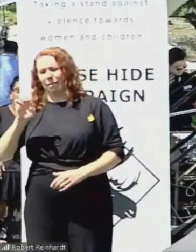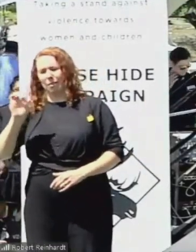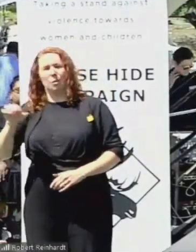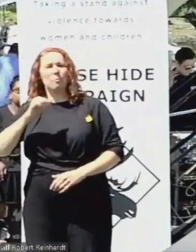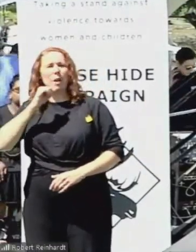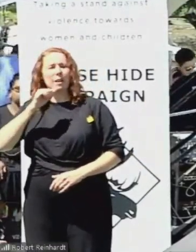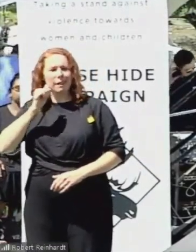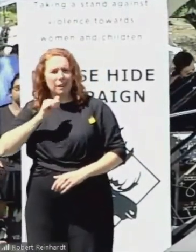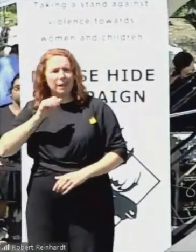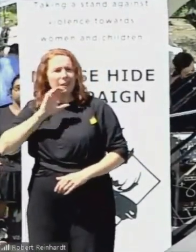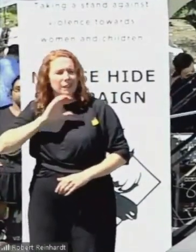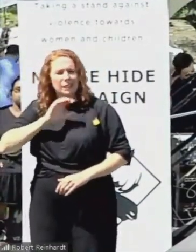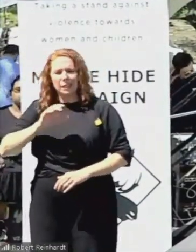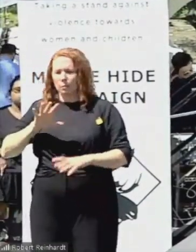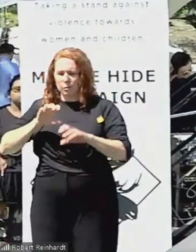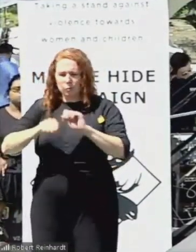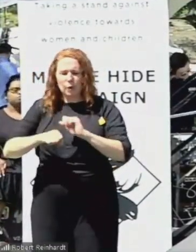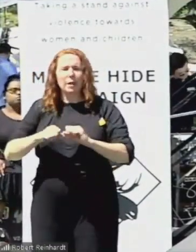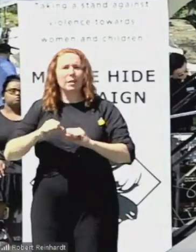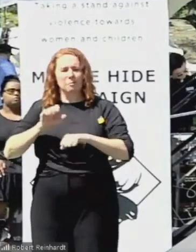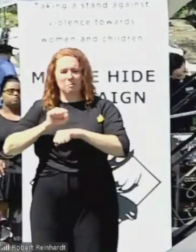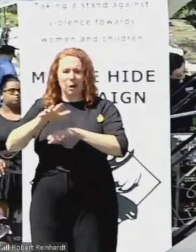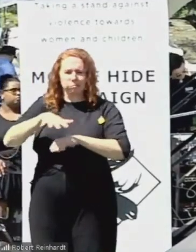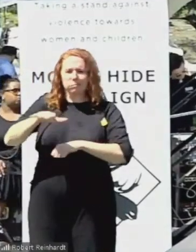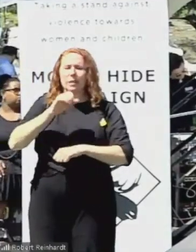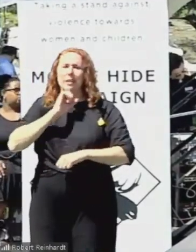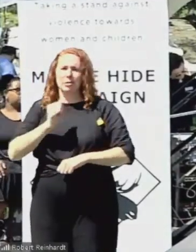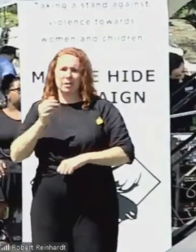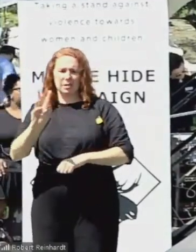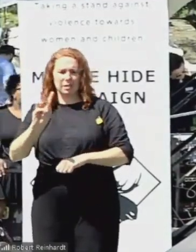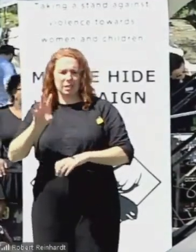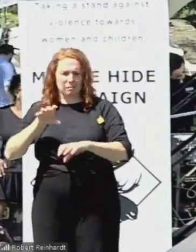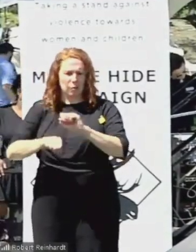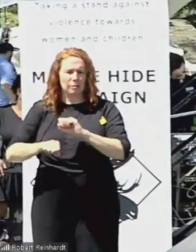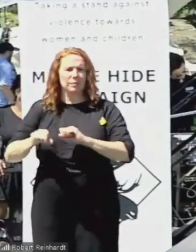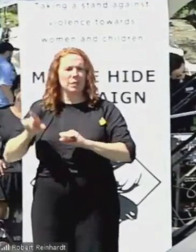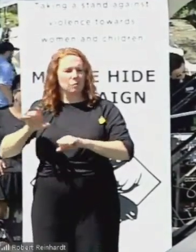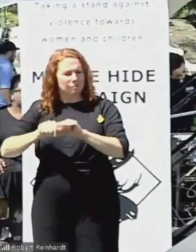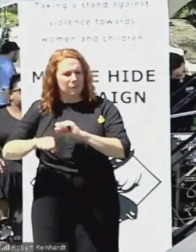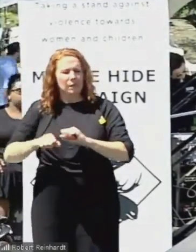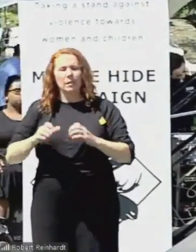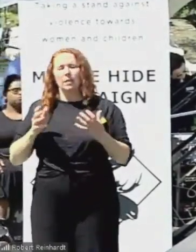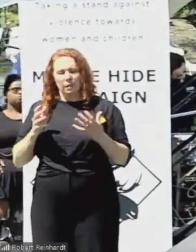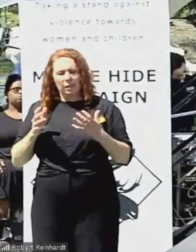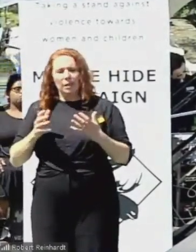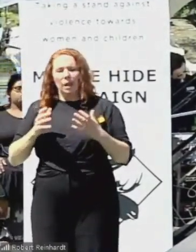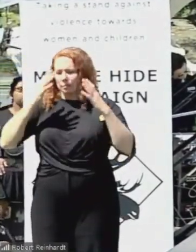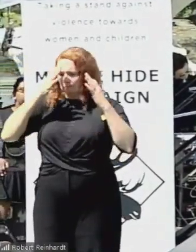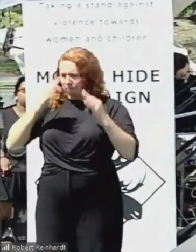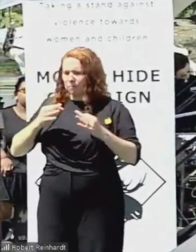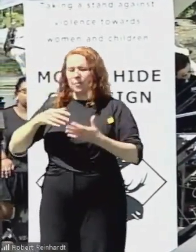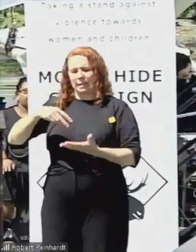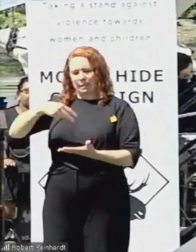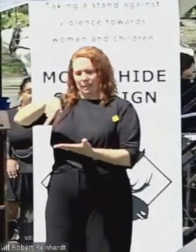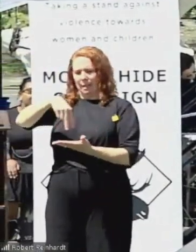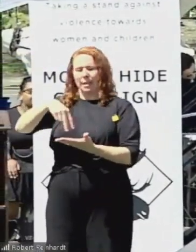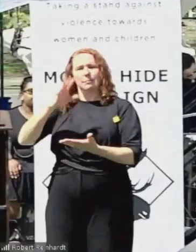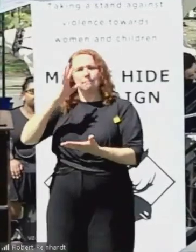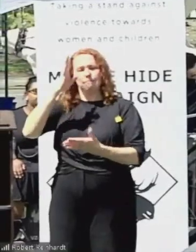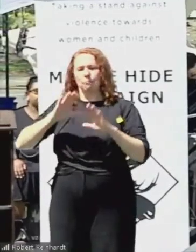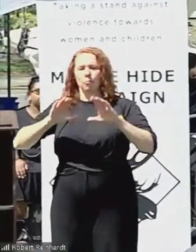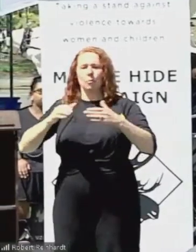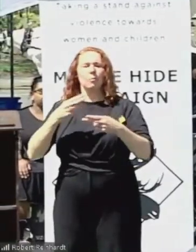was raped by him in the mountains when she was only 16 years old. I came up with the dance group Butterflies in